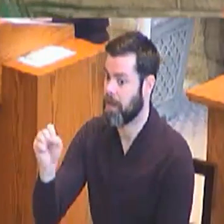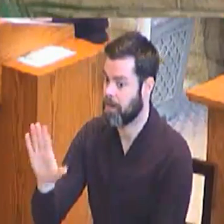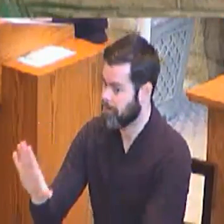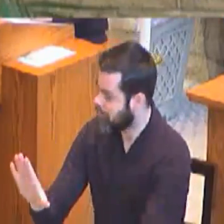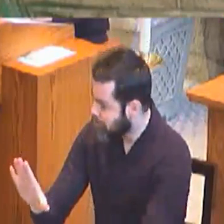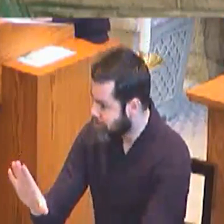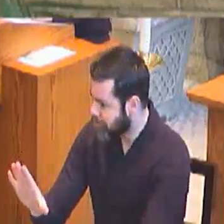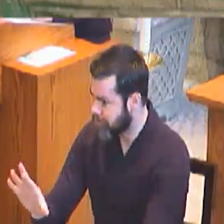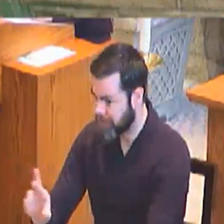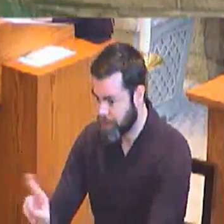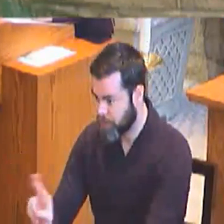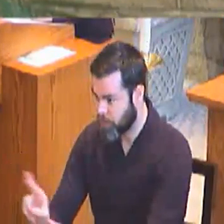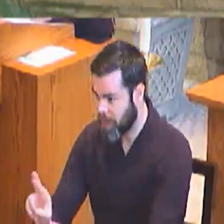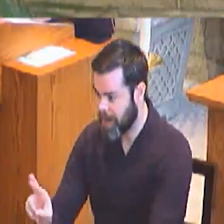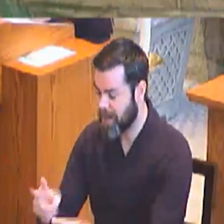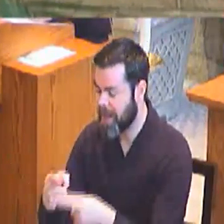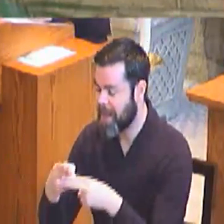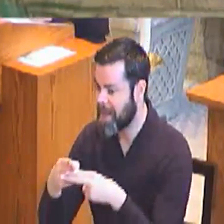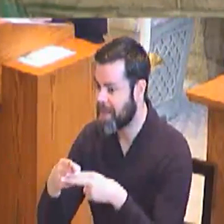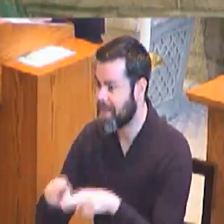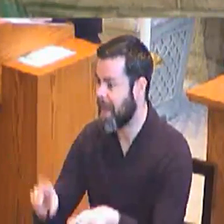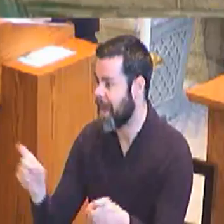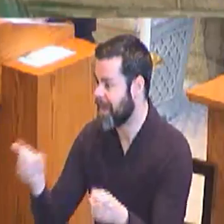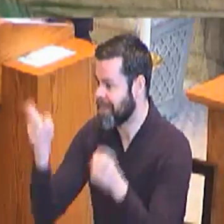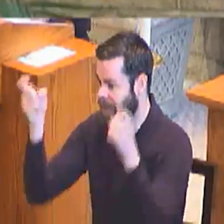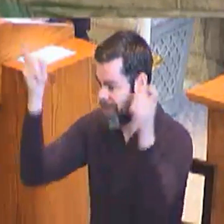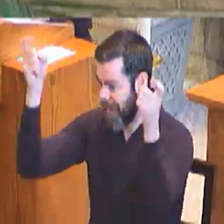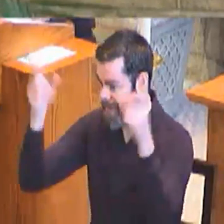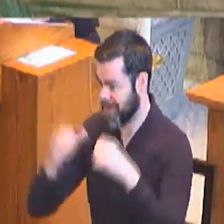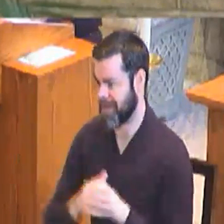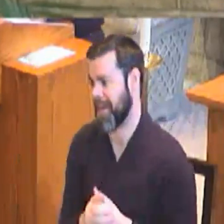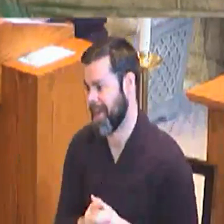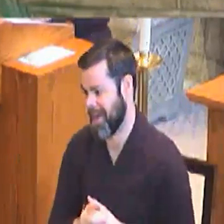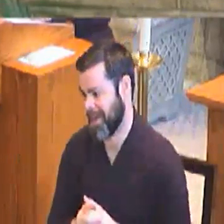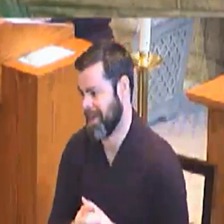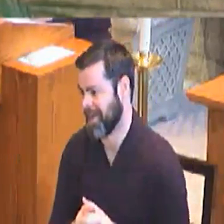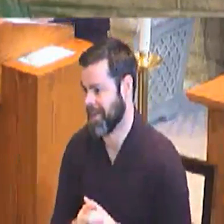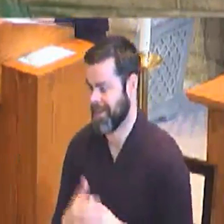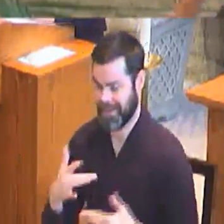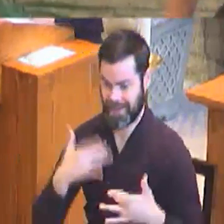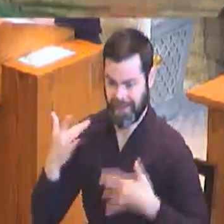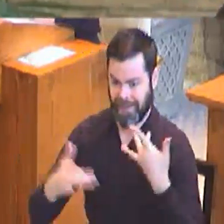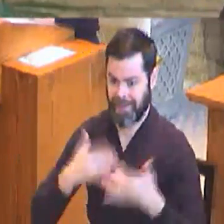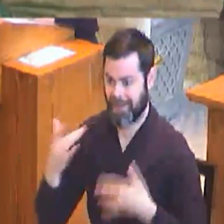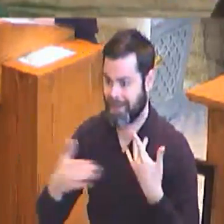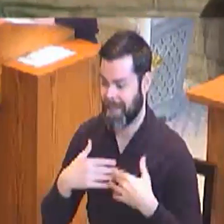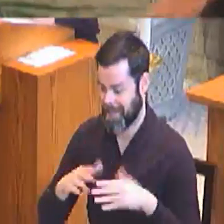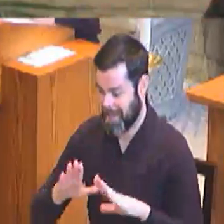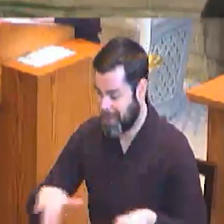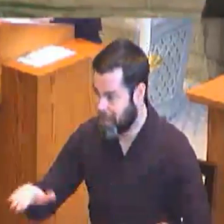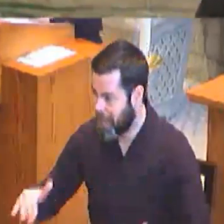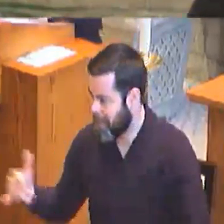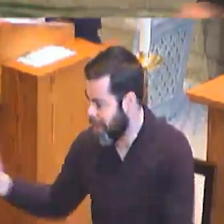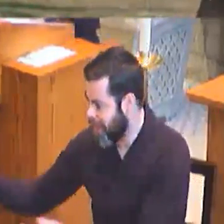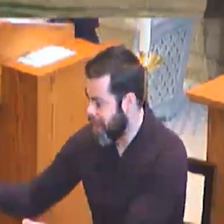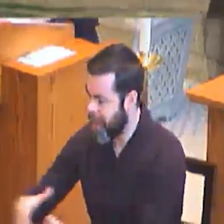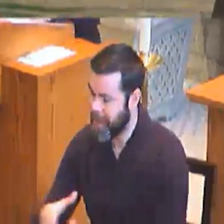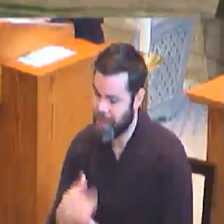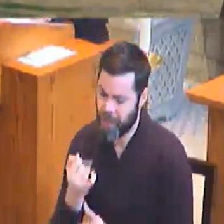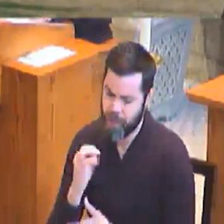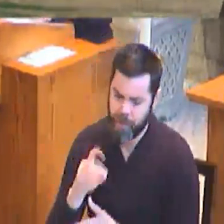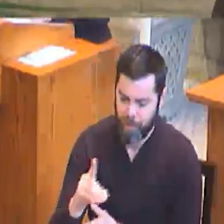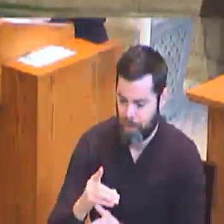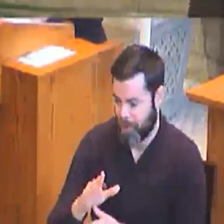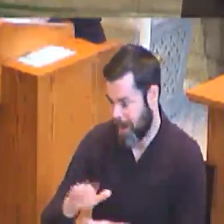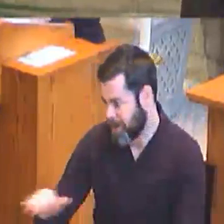is the extravaganza. Woohoo! I am so excited. Get your grandbabies, everybody in the world,